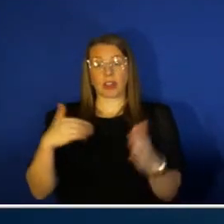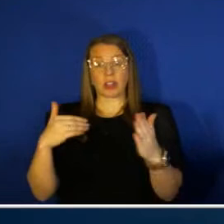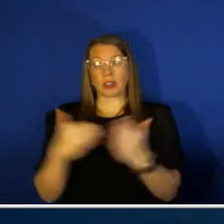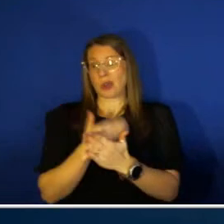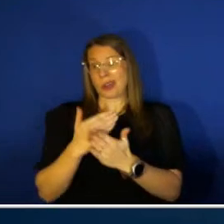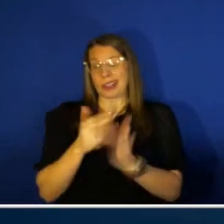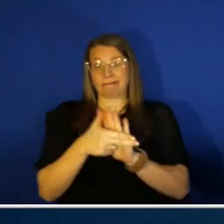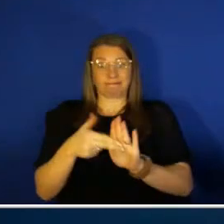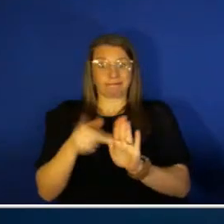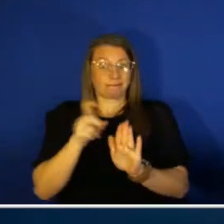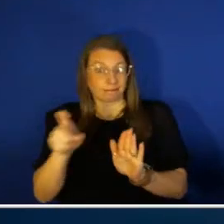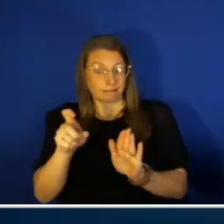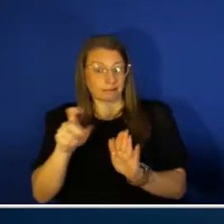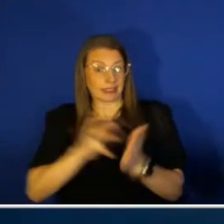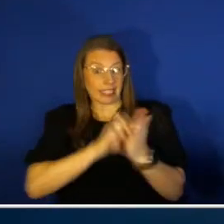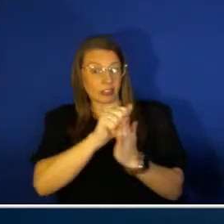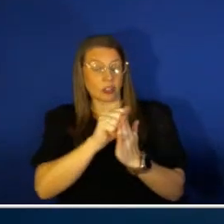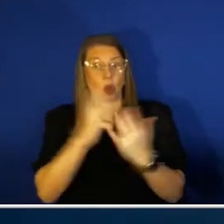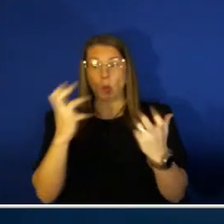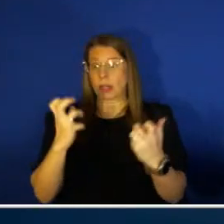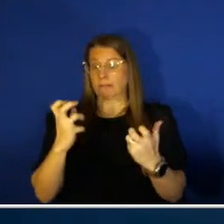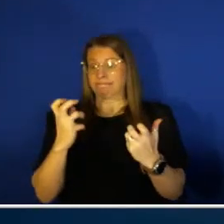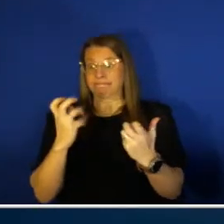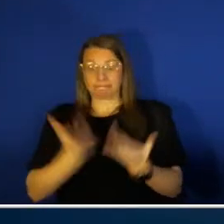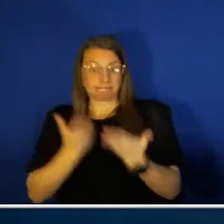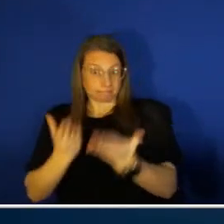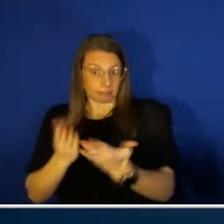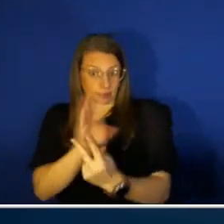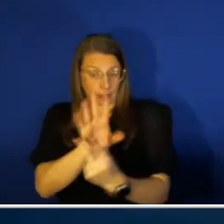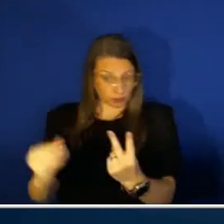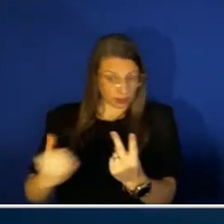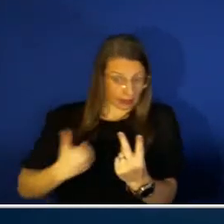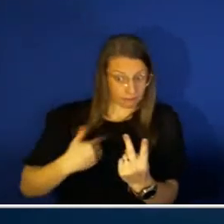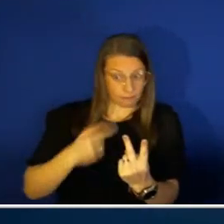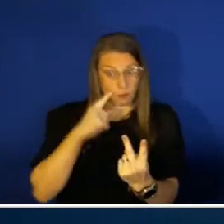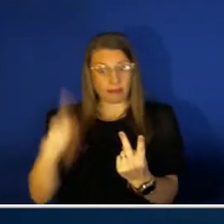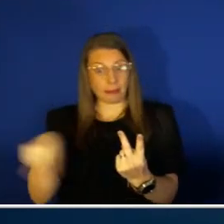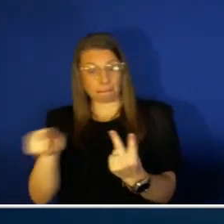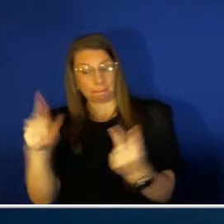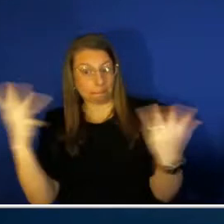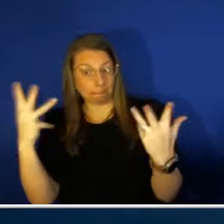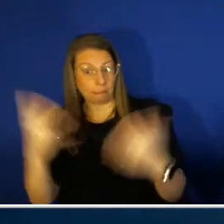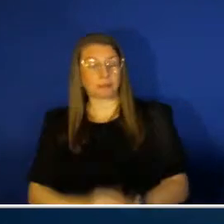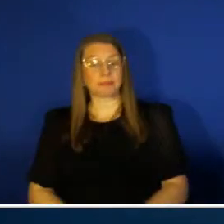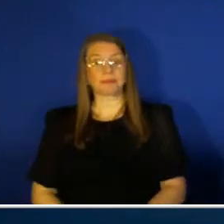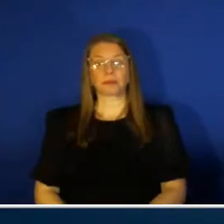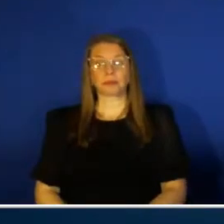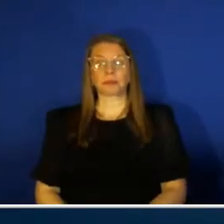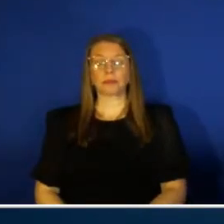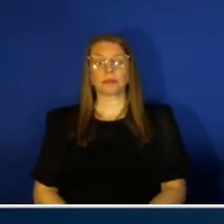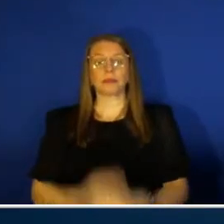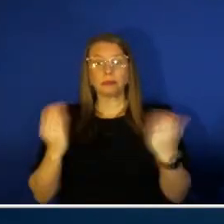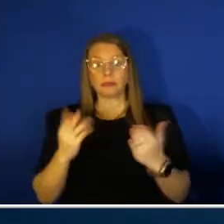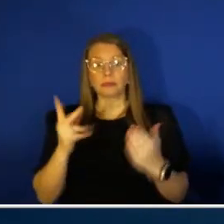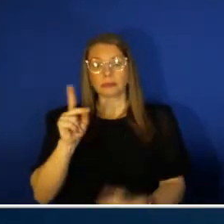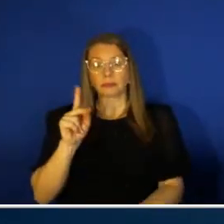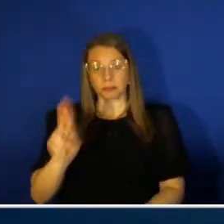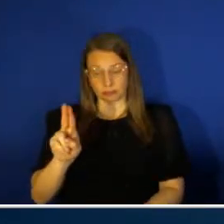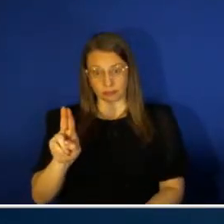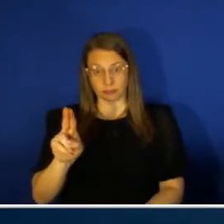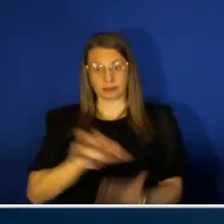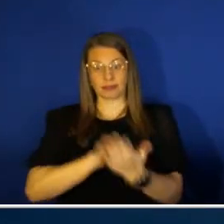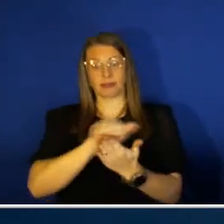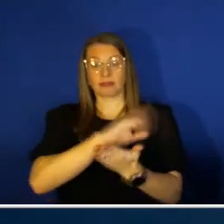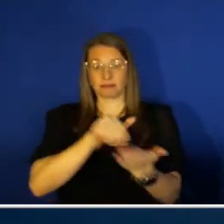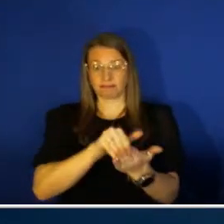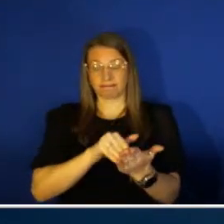looking for recommendations on what options that exist for them. And here at the KU Cancer Center, being one of the large